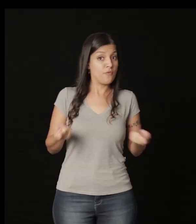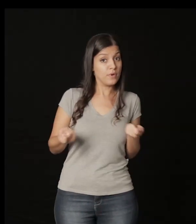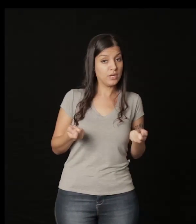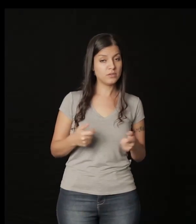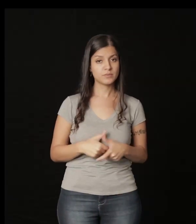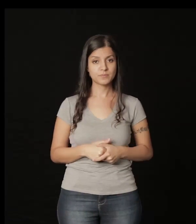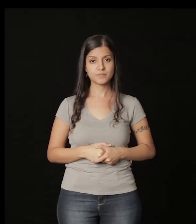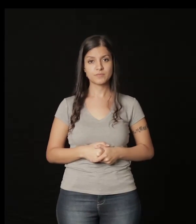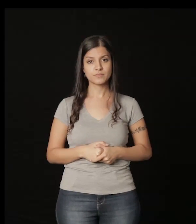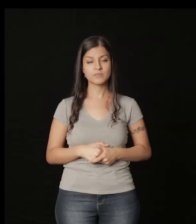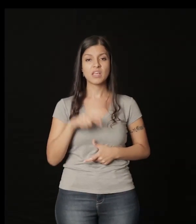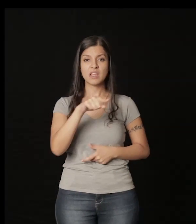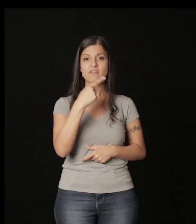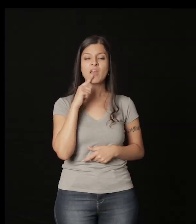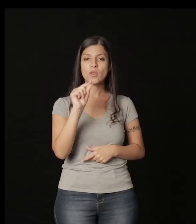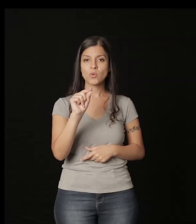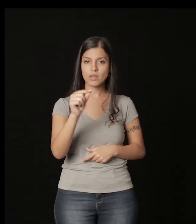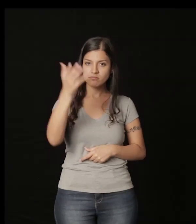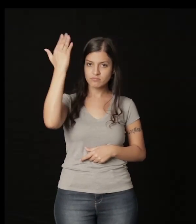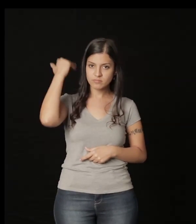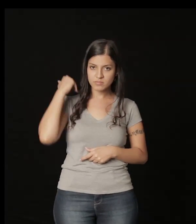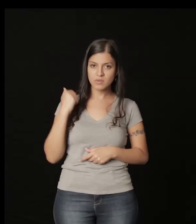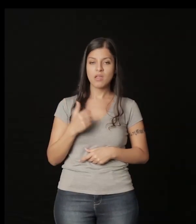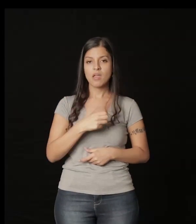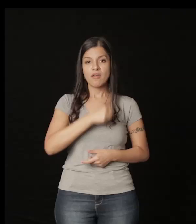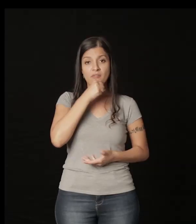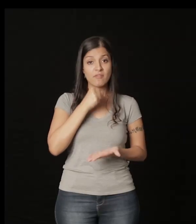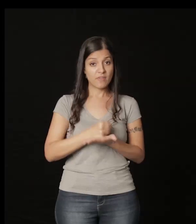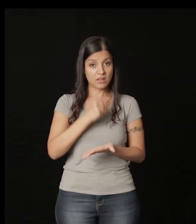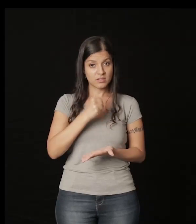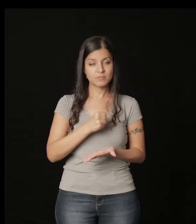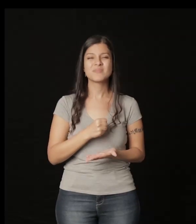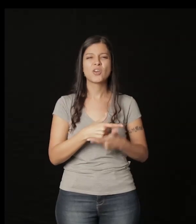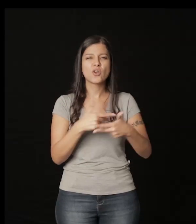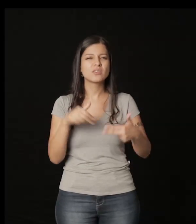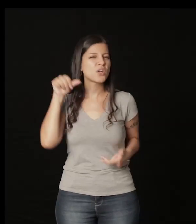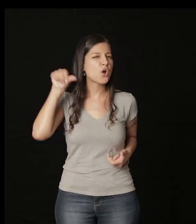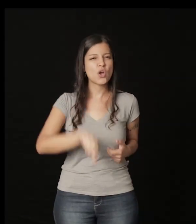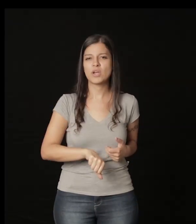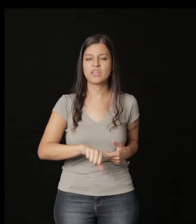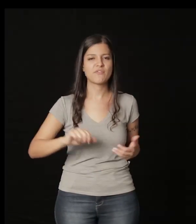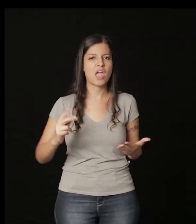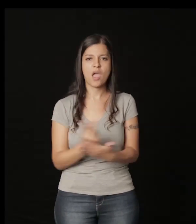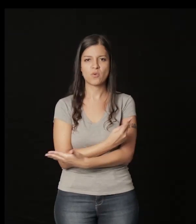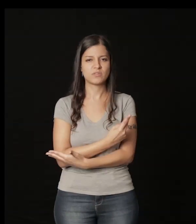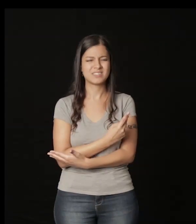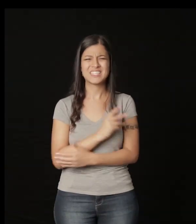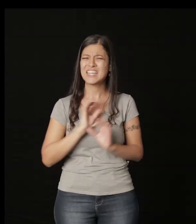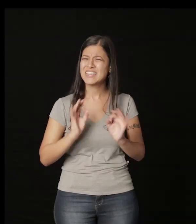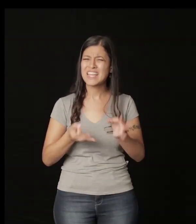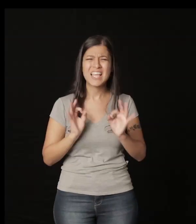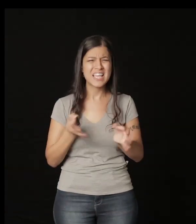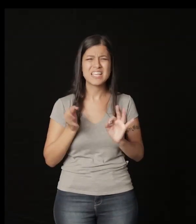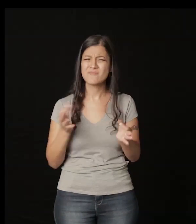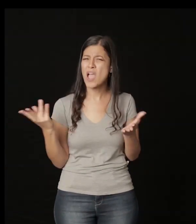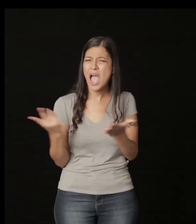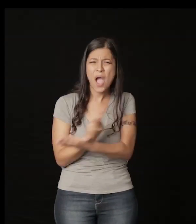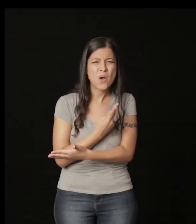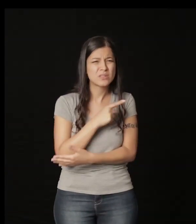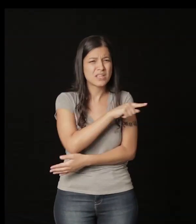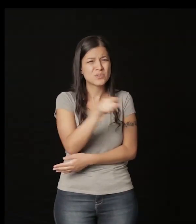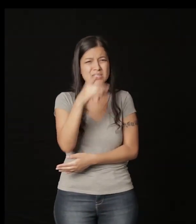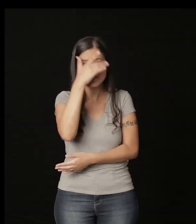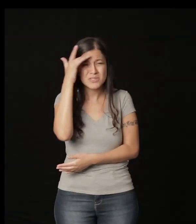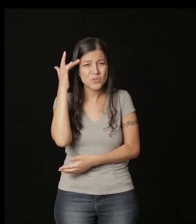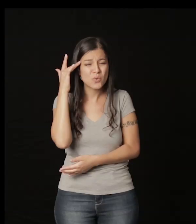government. So he describes how in the Old Testament, at the beginning, terrible things happen. You know, terrible, terrible